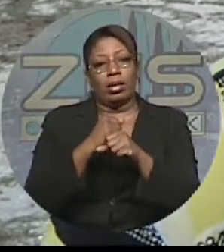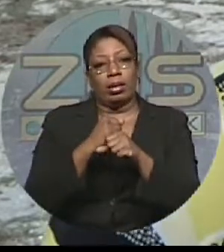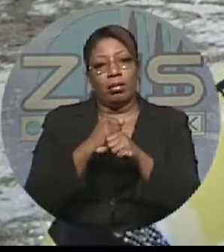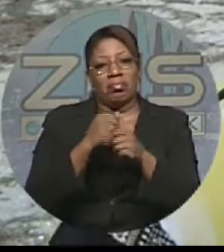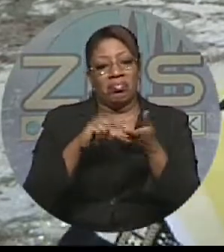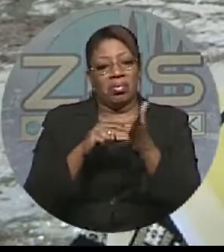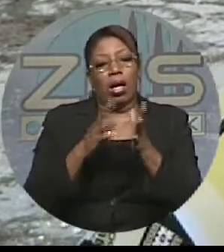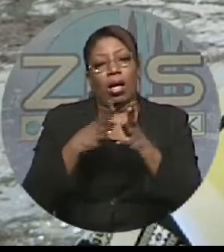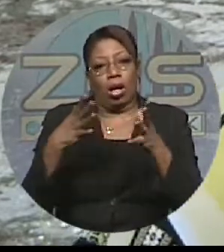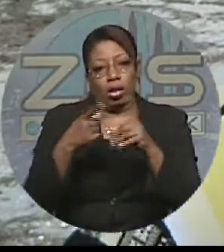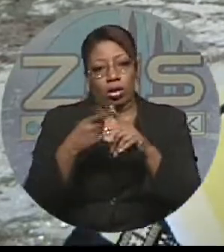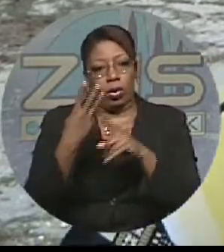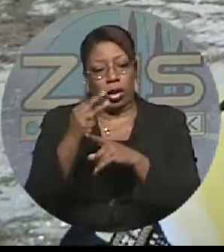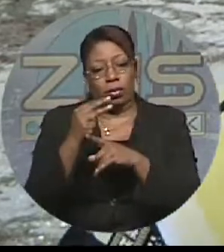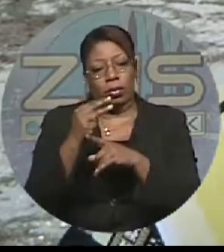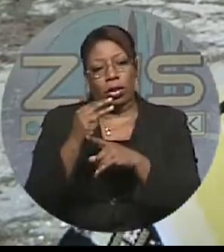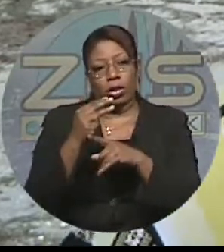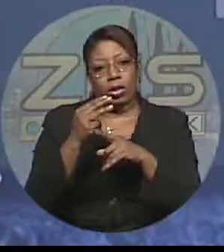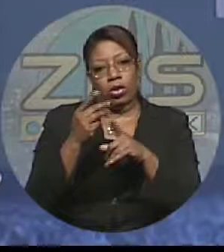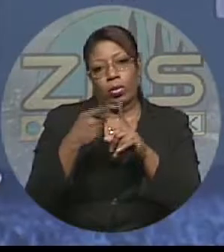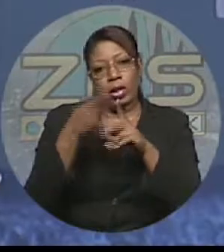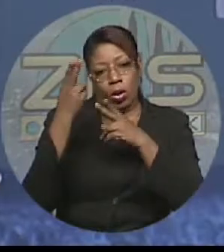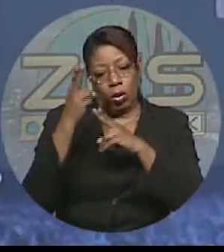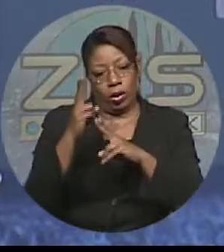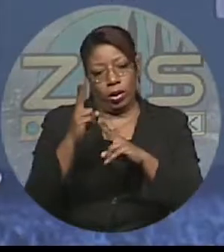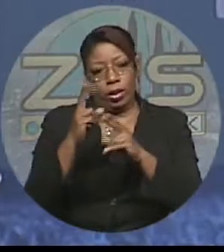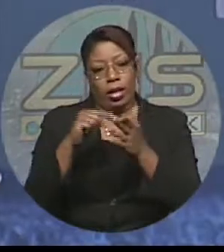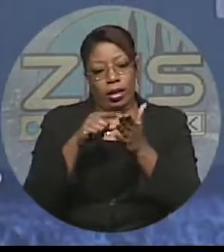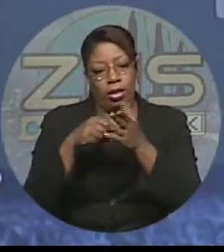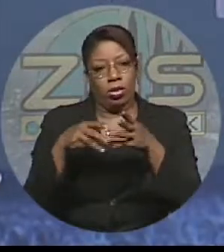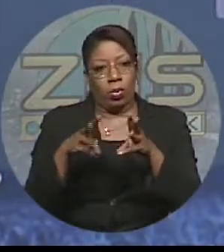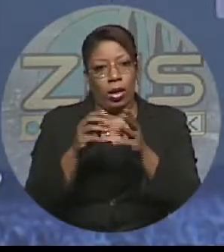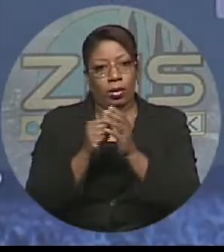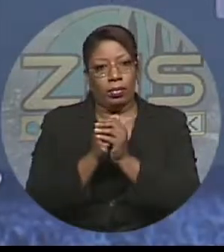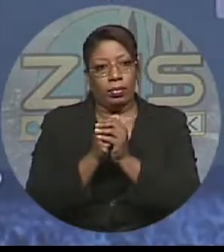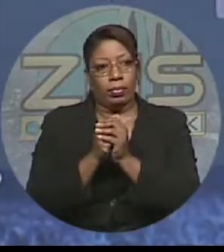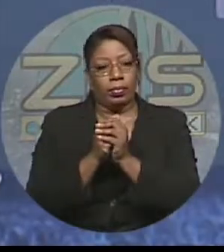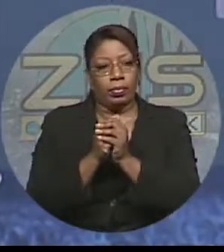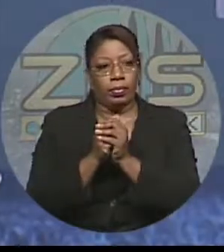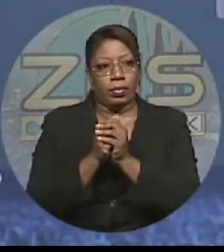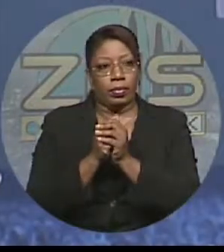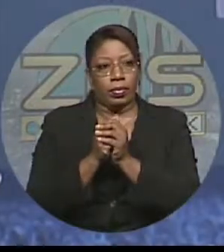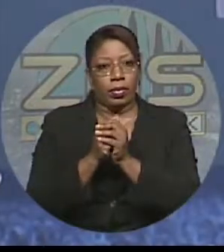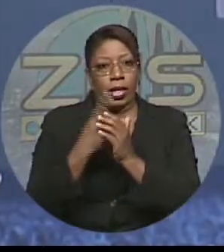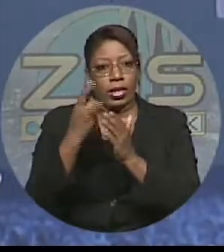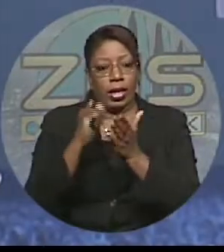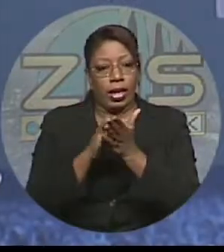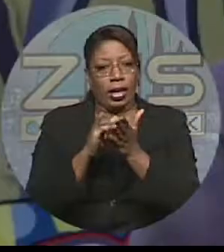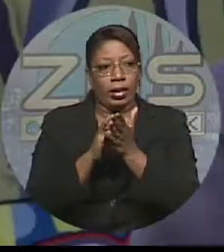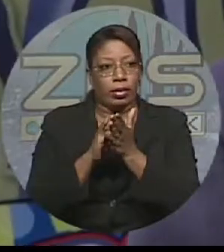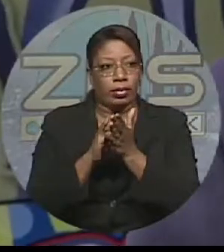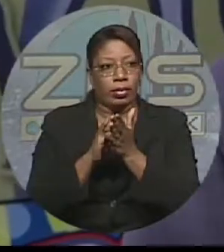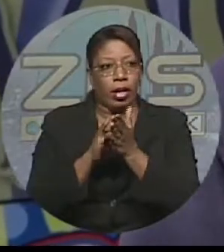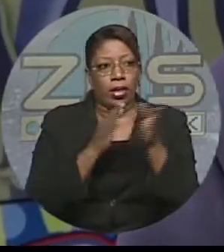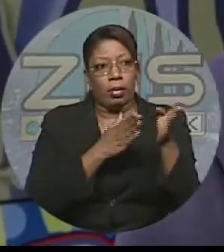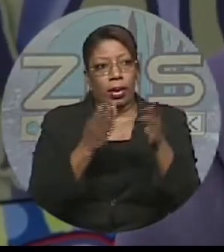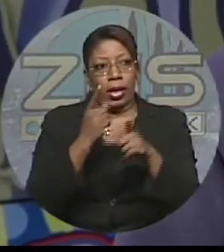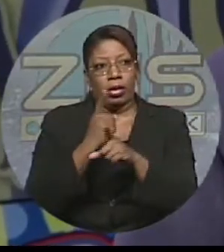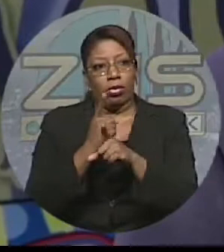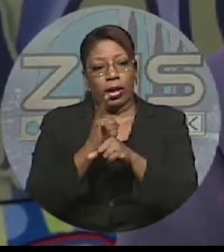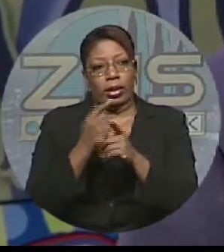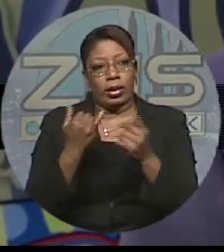to see that he was being honored in such a fashion. Michael Foster is the architect and says the stadium will be state-of-the-art. Plan right